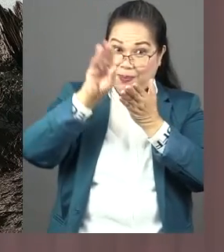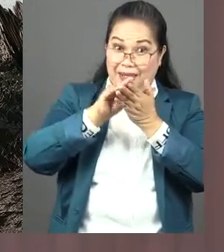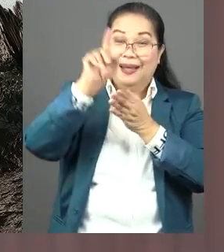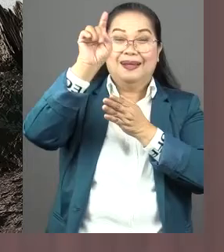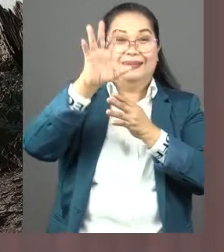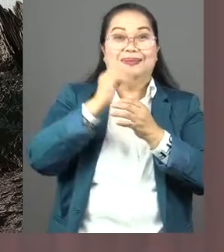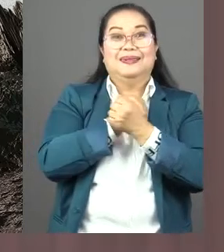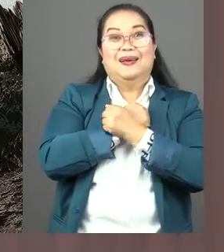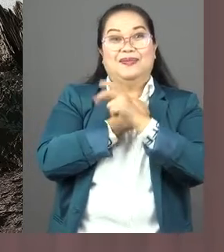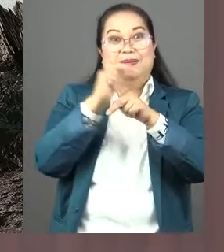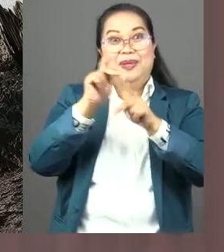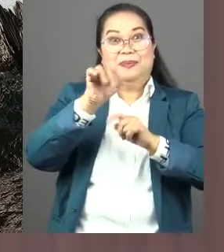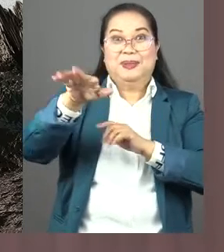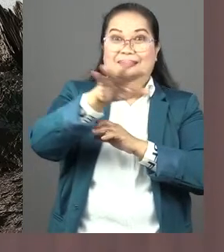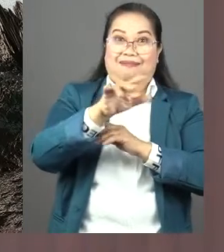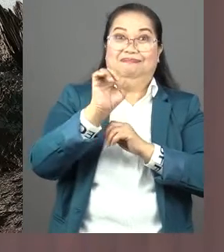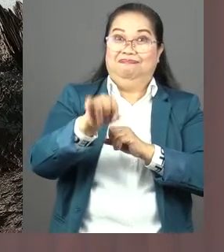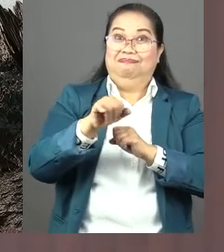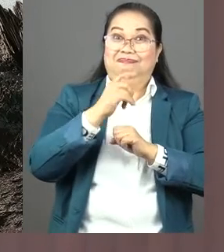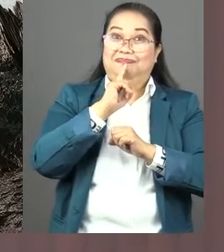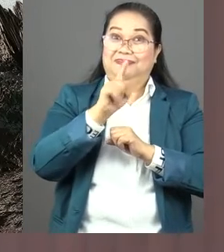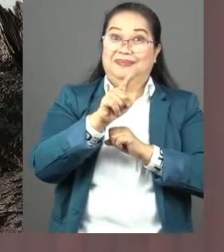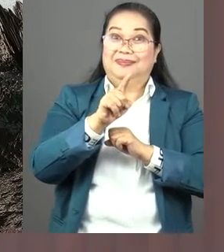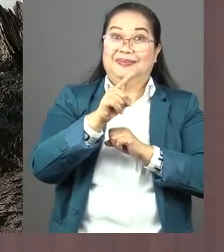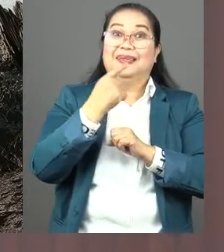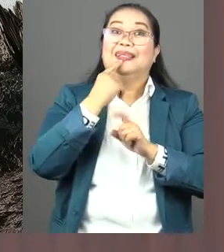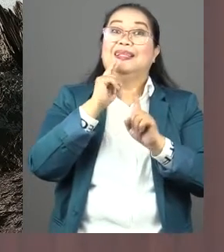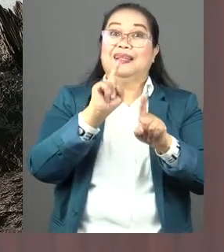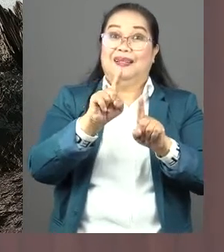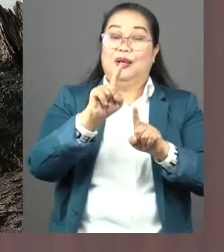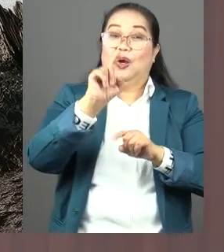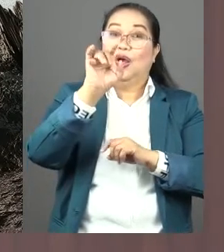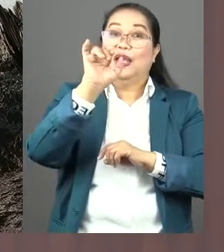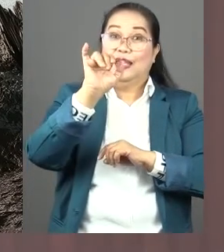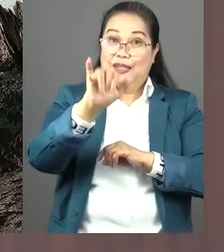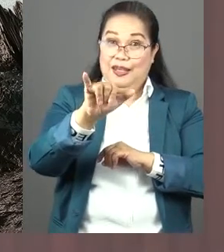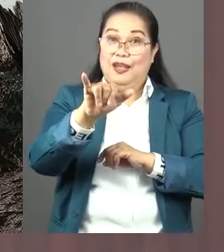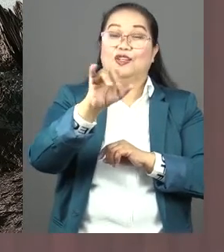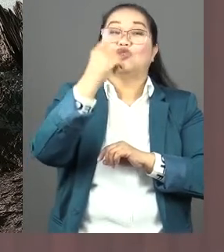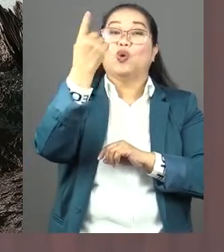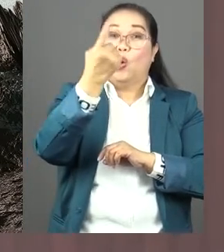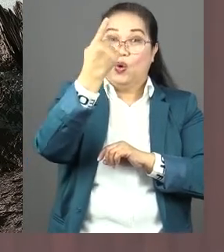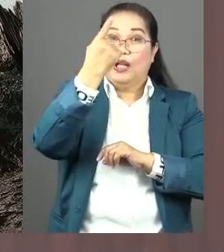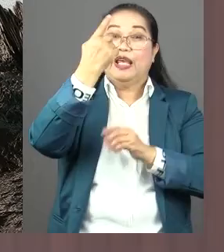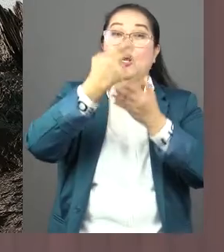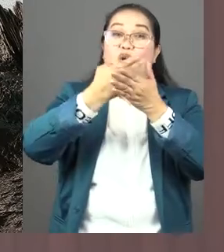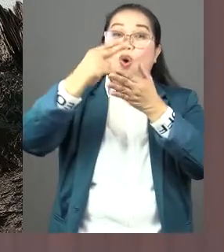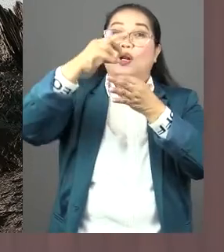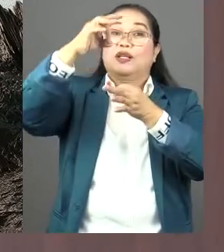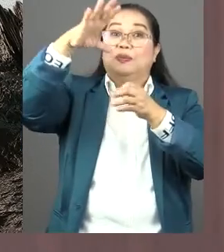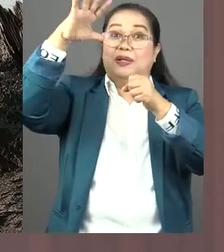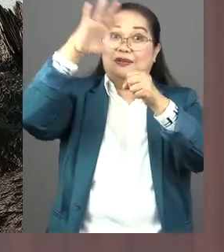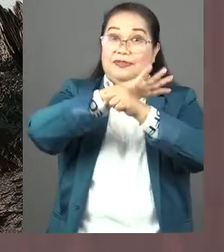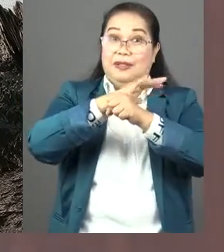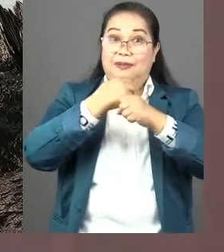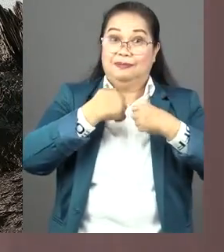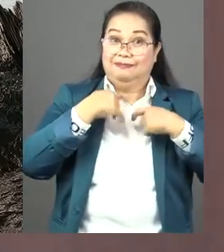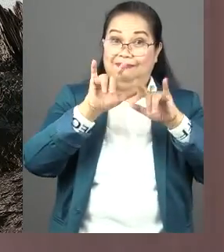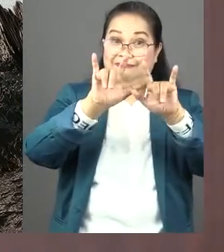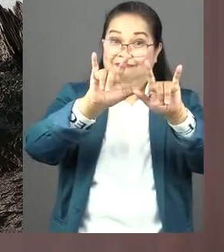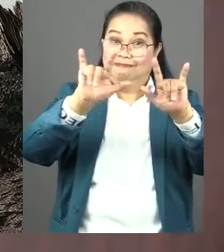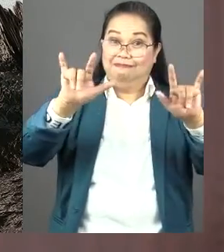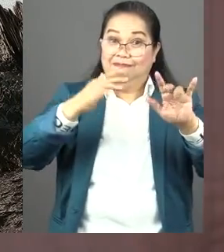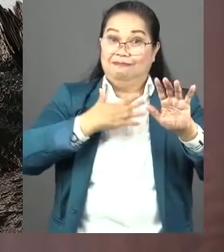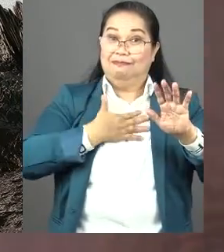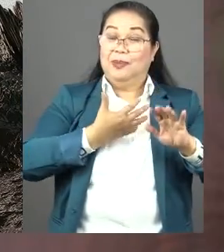comes to loving people? The answer is only if I'm filled with the Holy Spirit. Can I not love people on my own